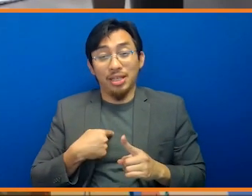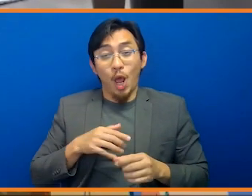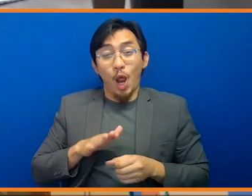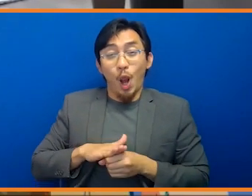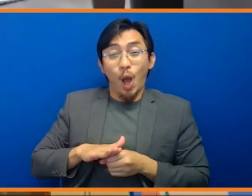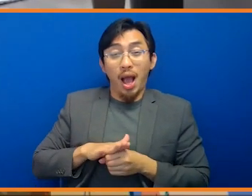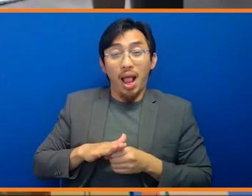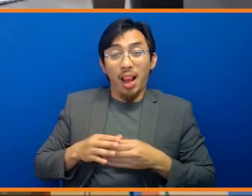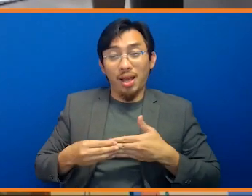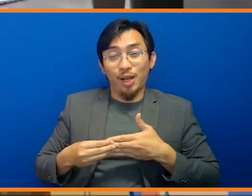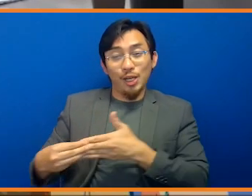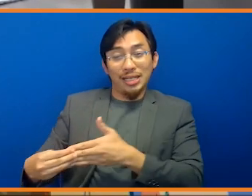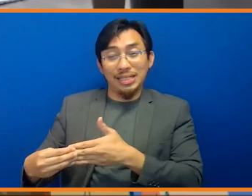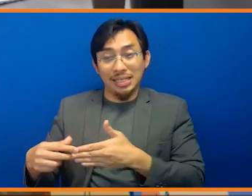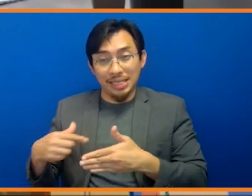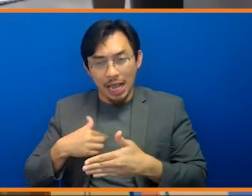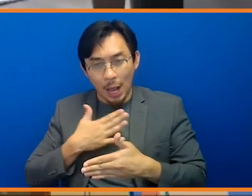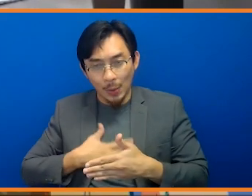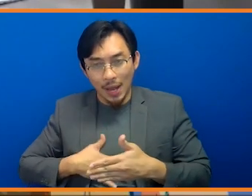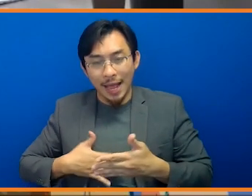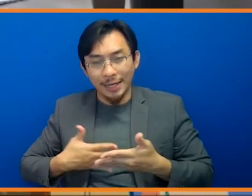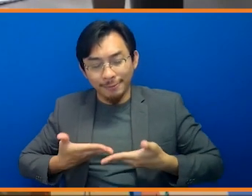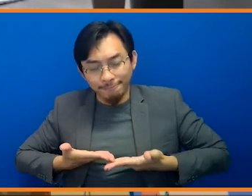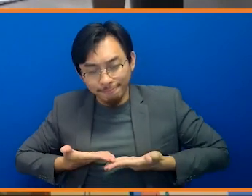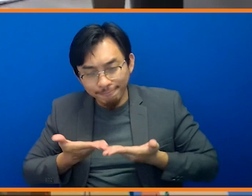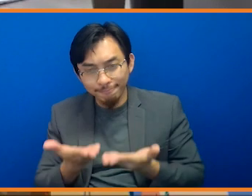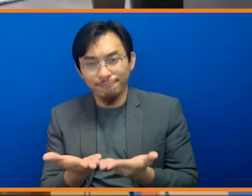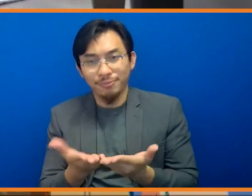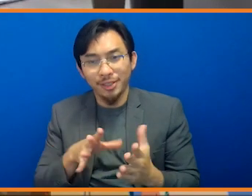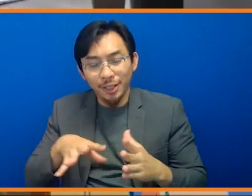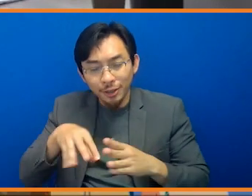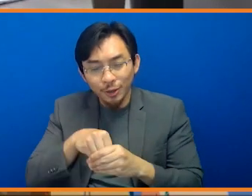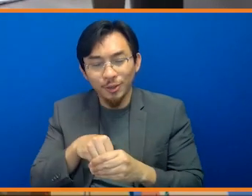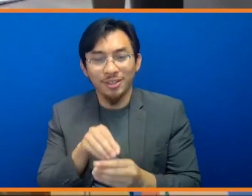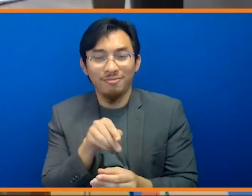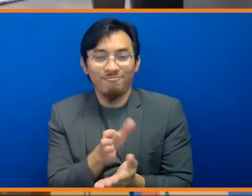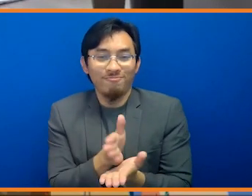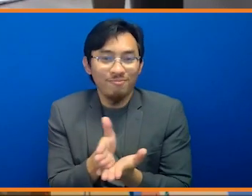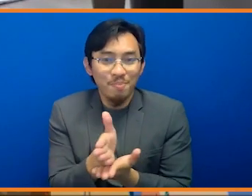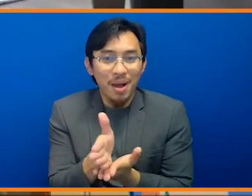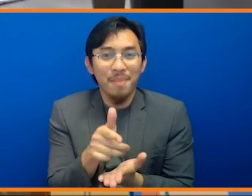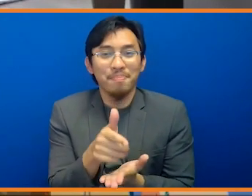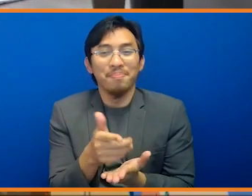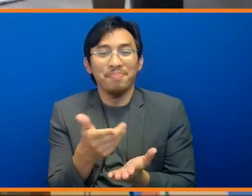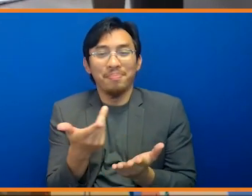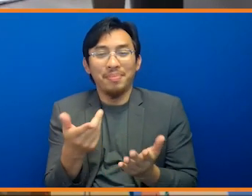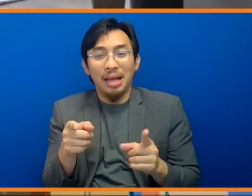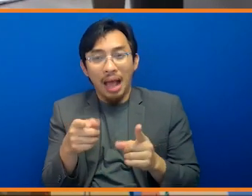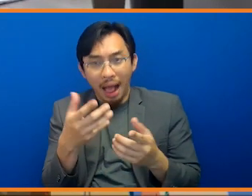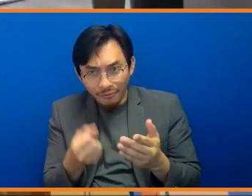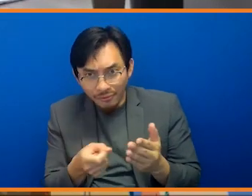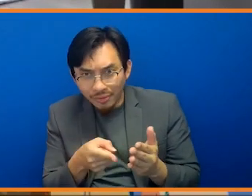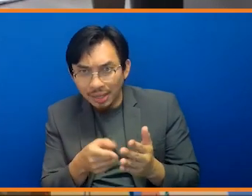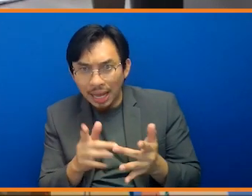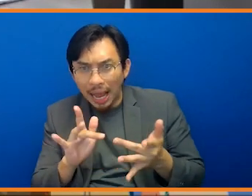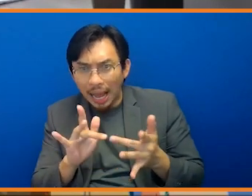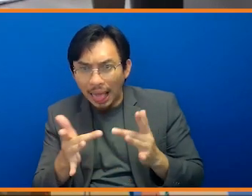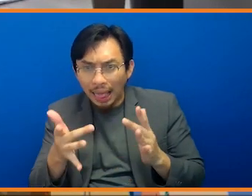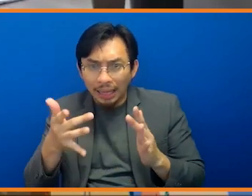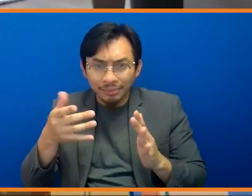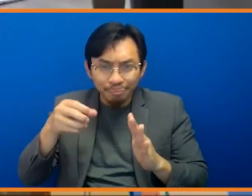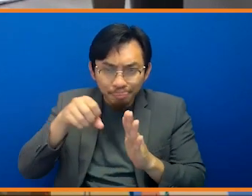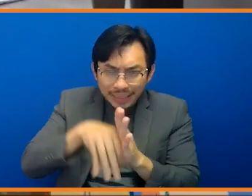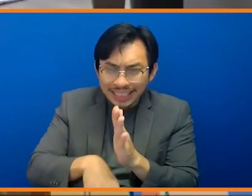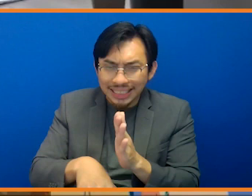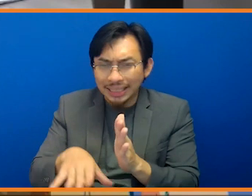guide, like contributors in Google Maps. But I think it's there is a missing link in Google